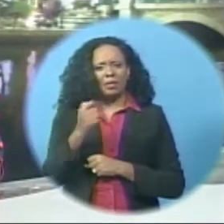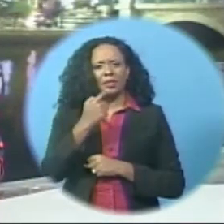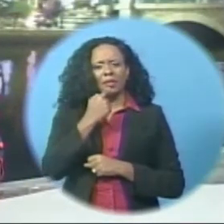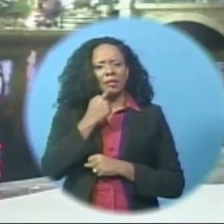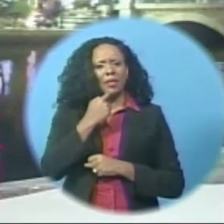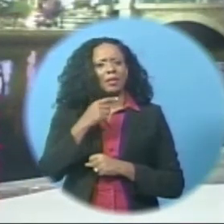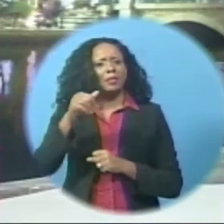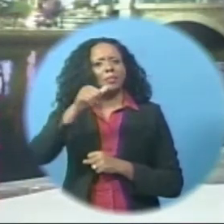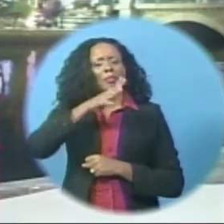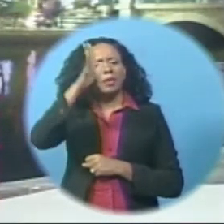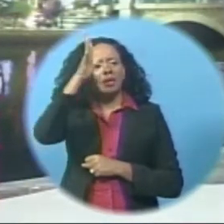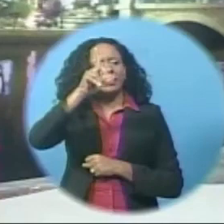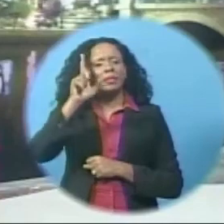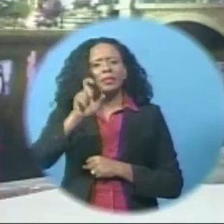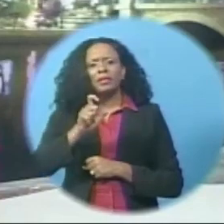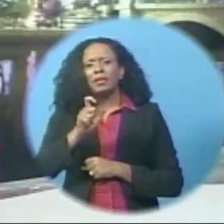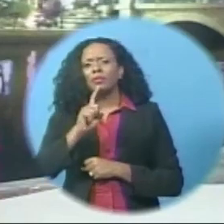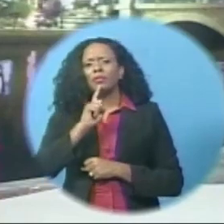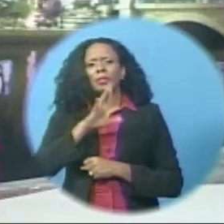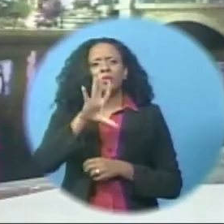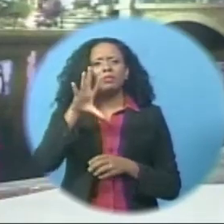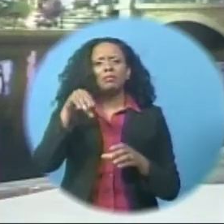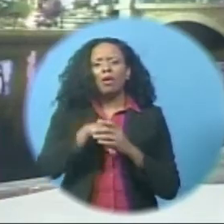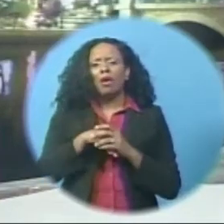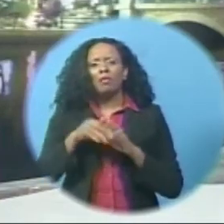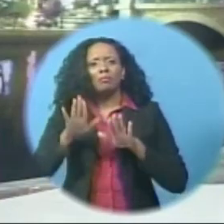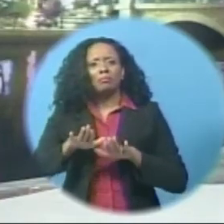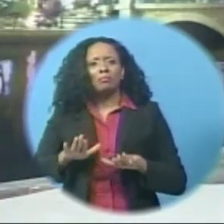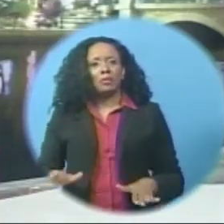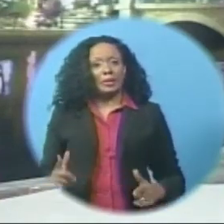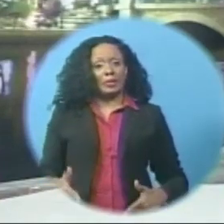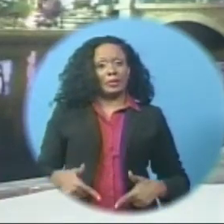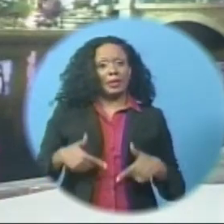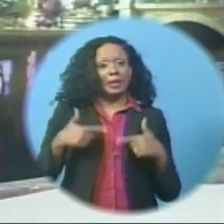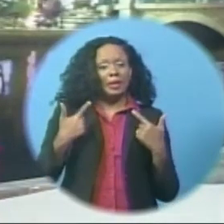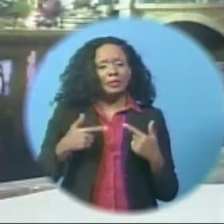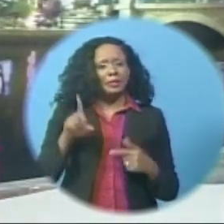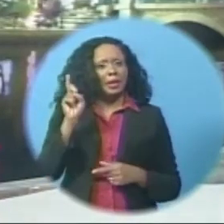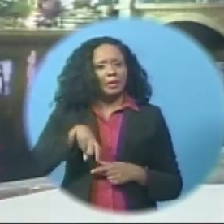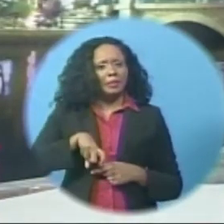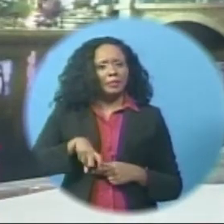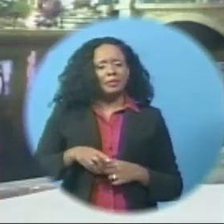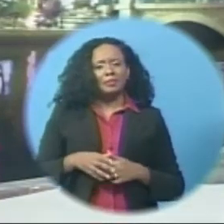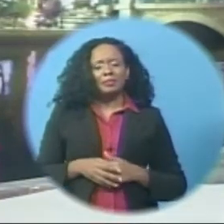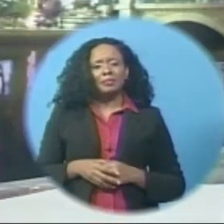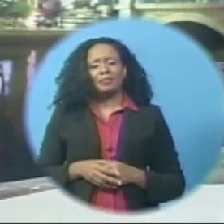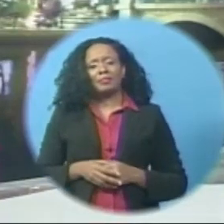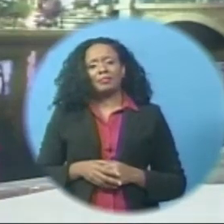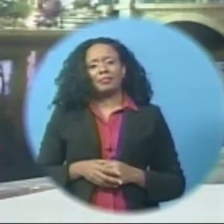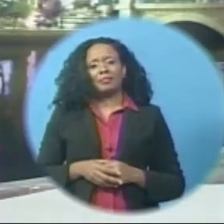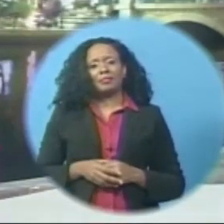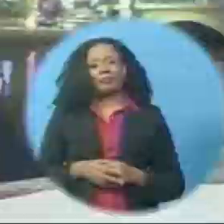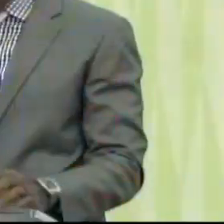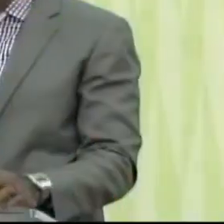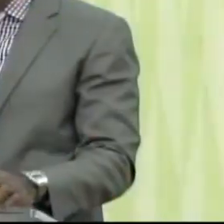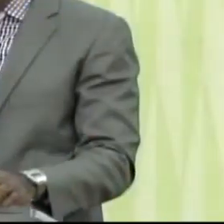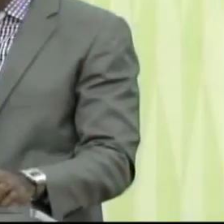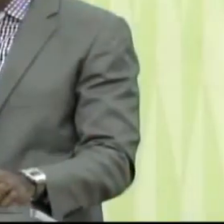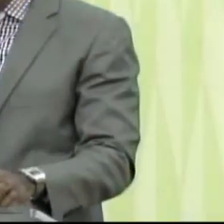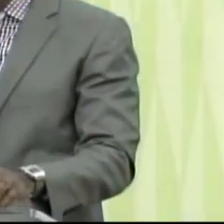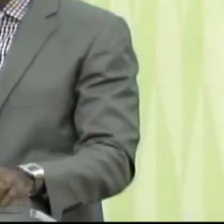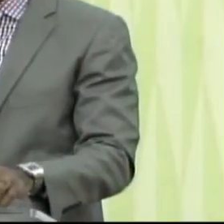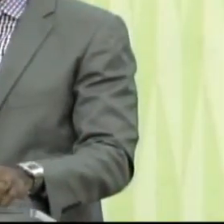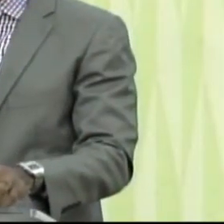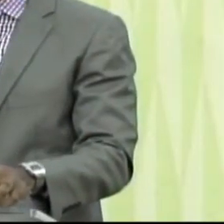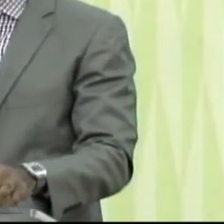Parry Marshall, says parents must step up to the plate and be more involved in their children's lives. We cannot accuse